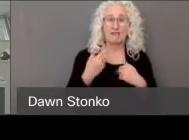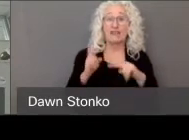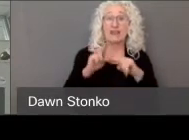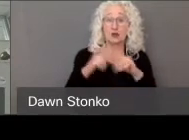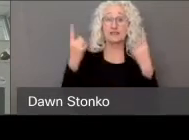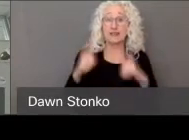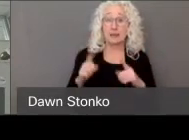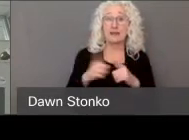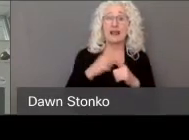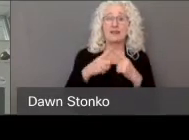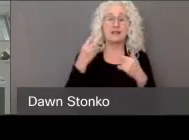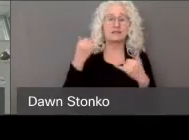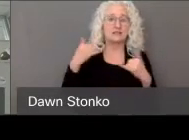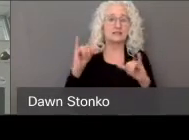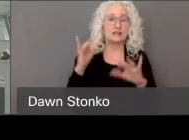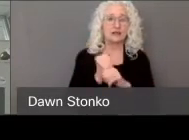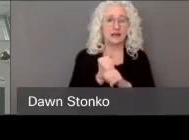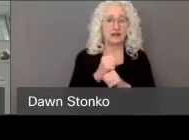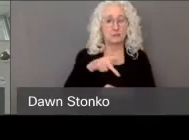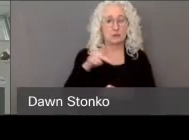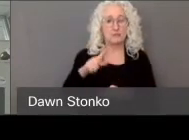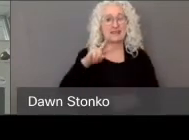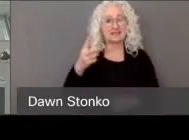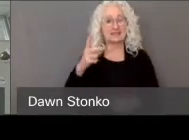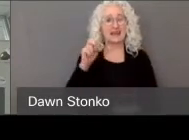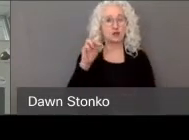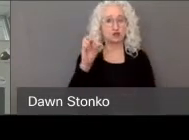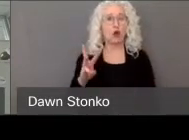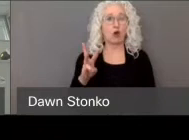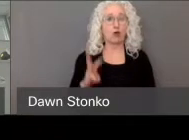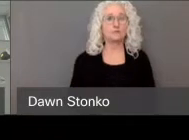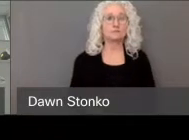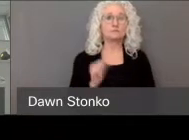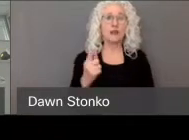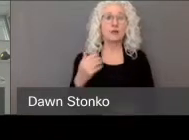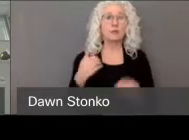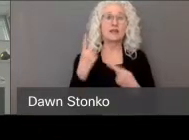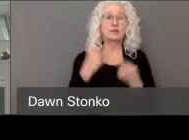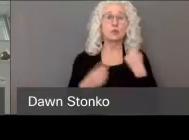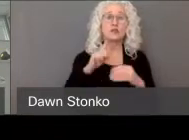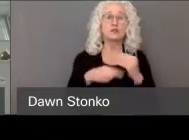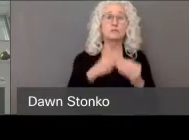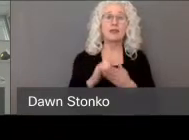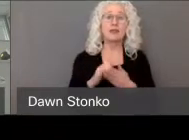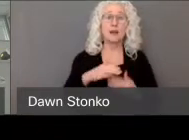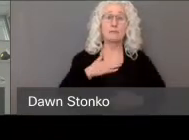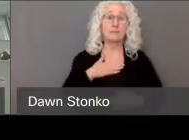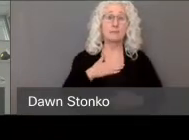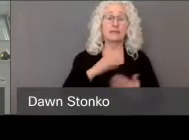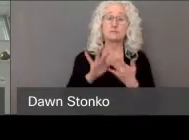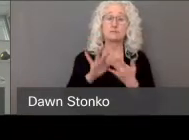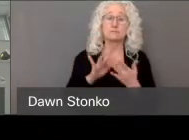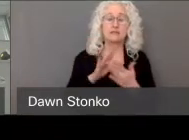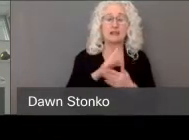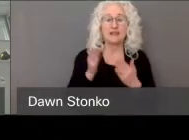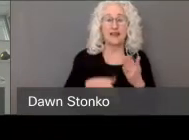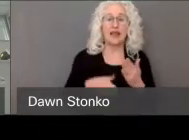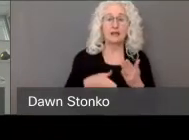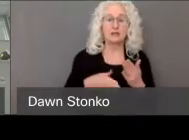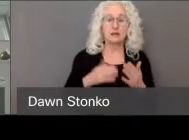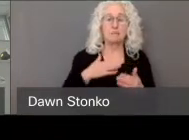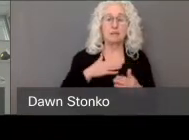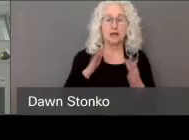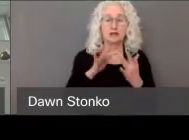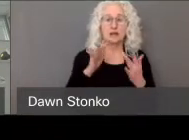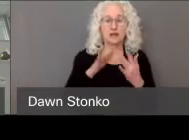the PPP second draw. So that's just a point of interest. Anyone that has questions about this, please reach out to me at the end. My contact information will be up. Next